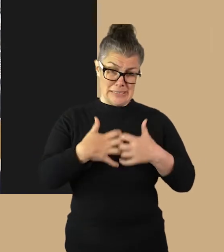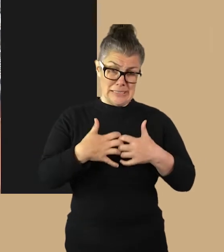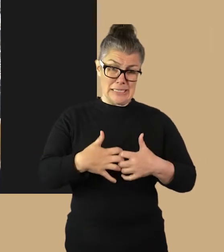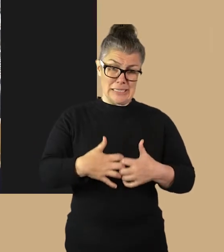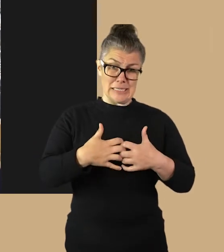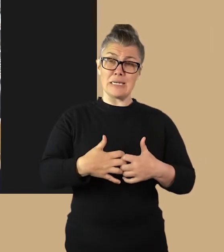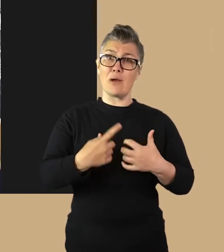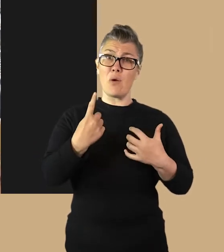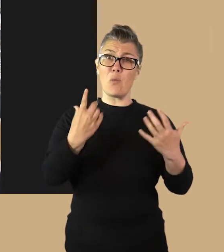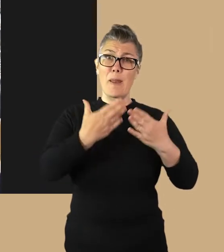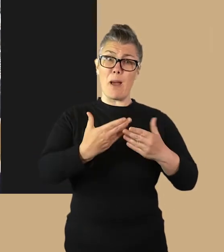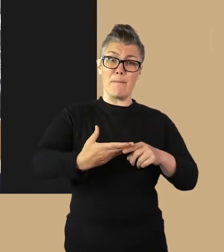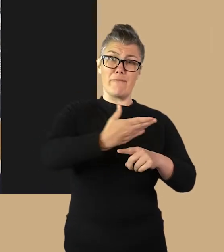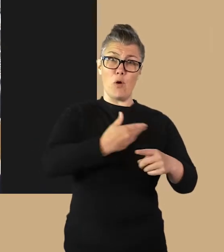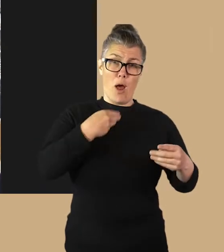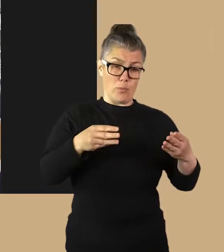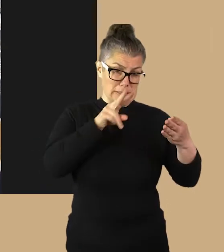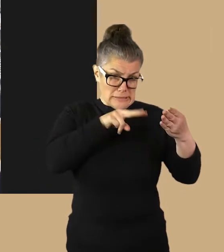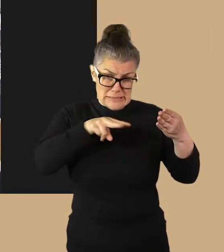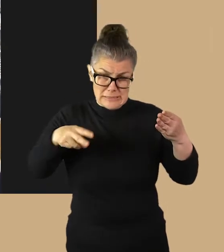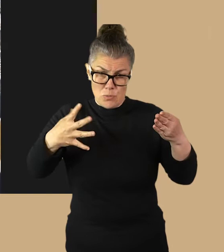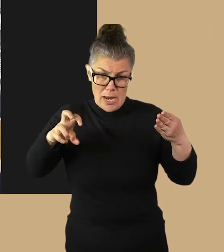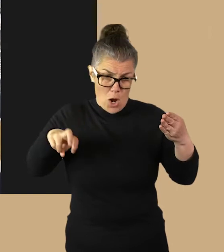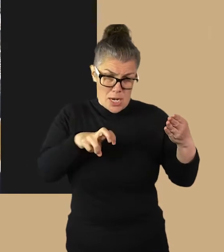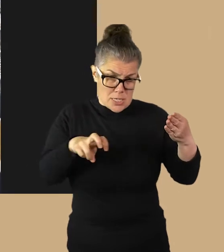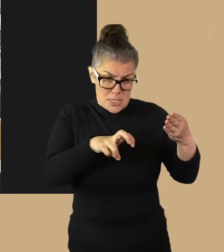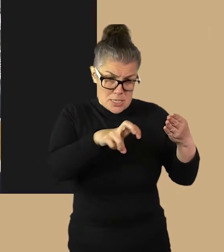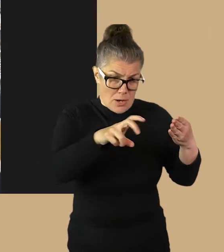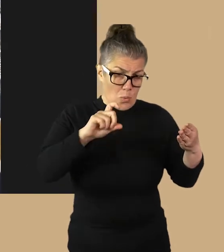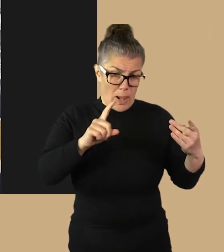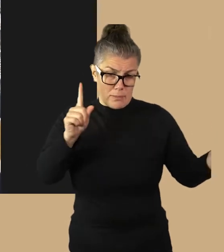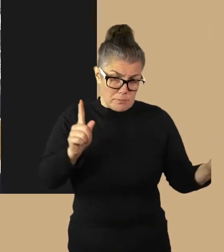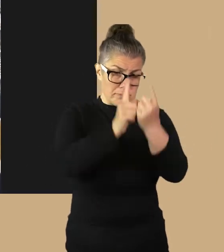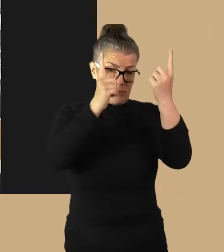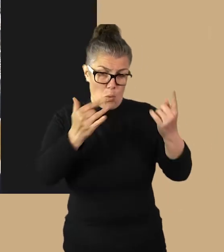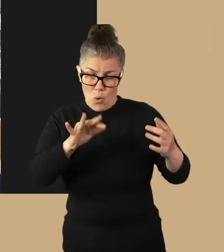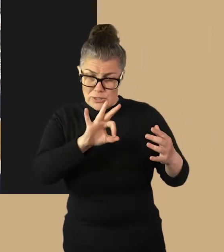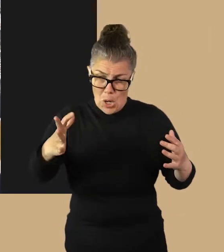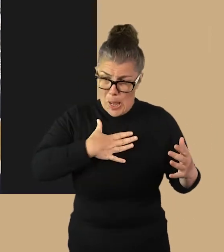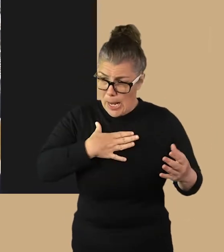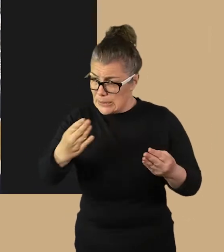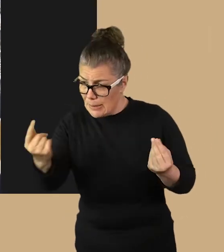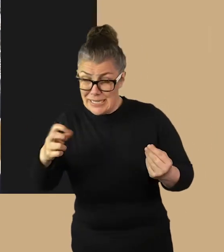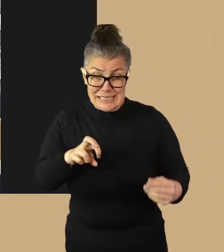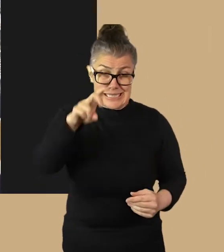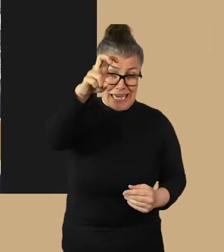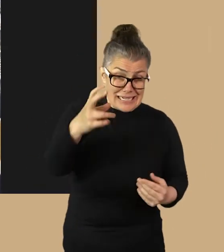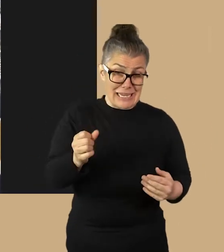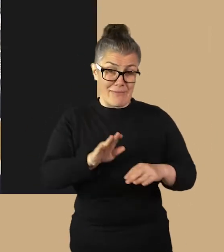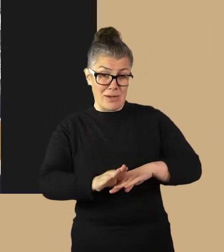the entire night, the night before the first class, like studying the route, trying to figure out, am I going to run into anything I don't like? Are